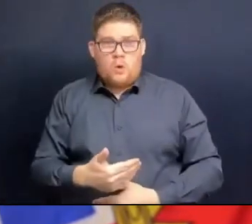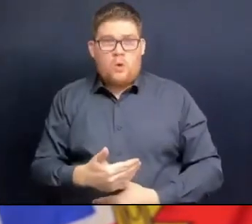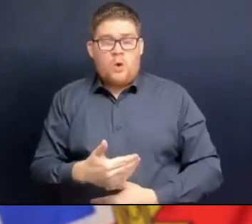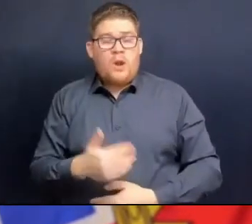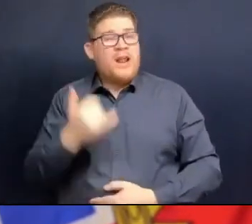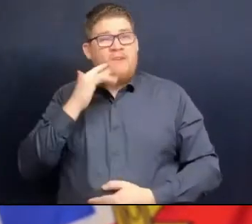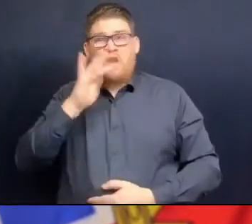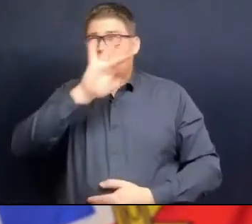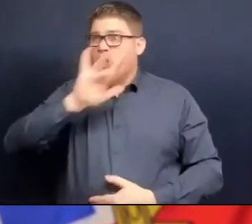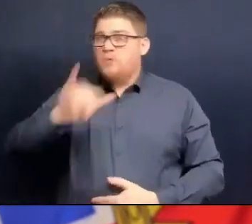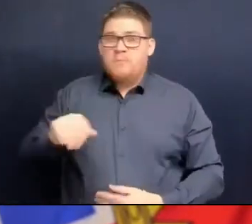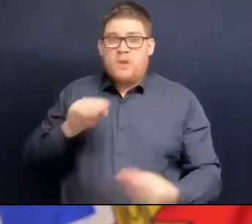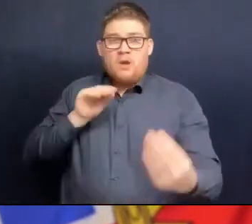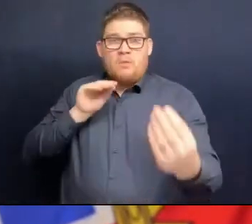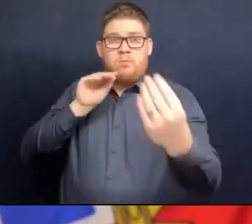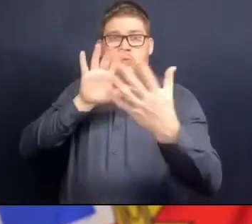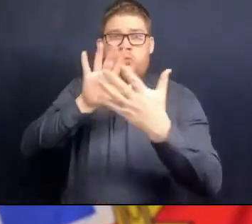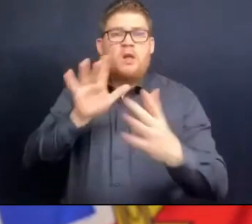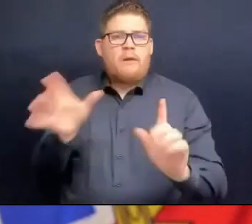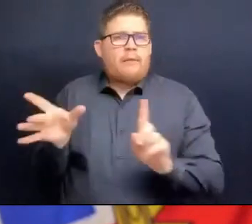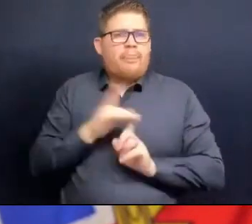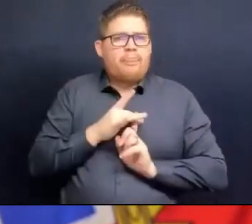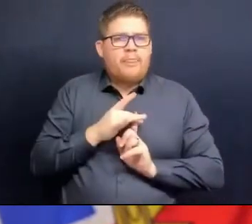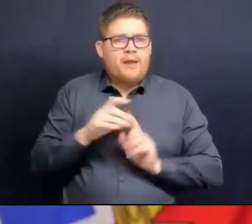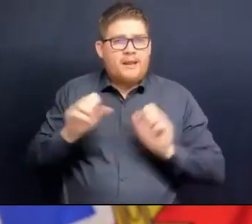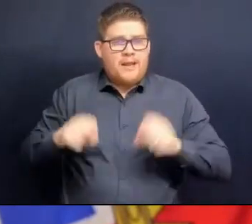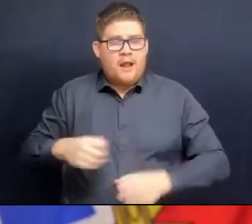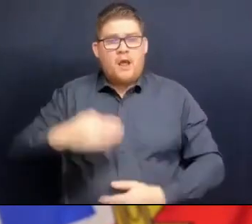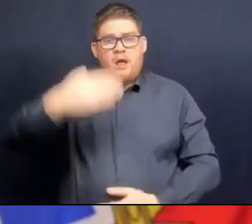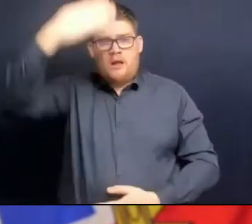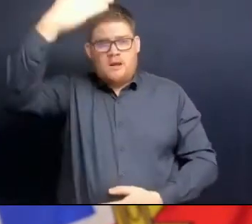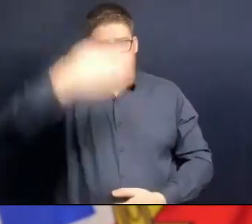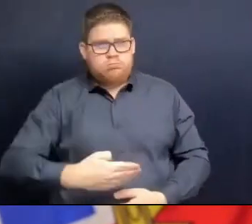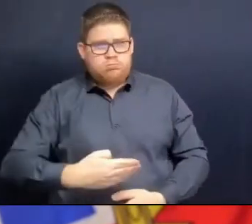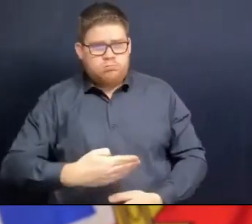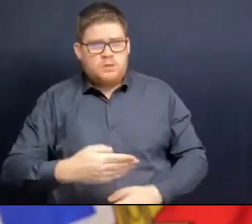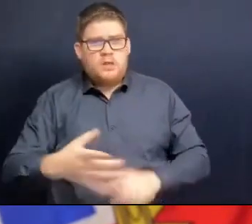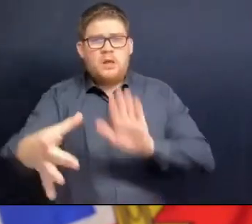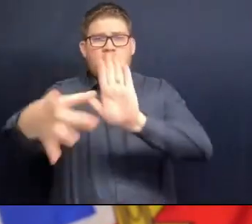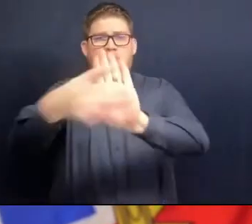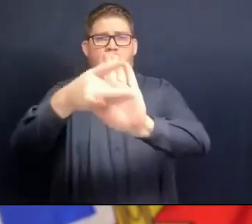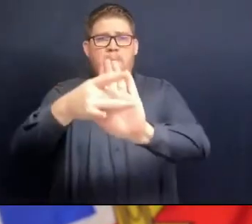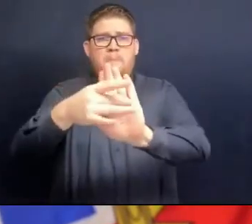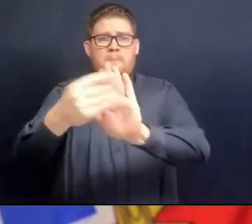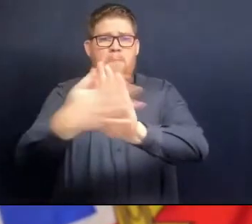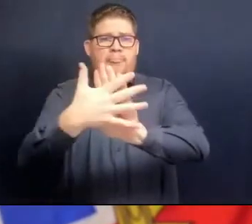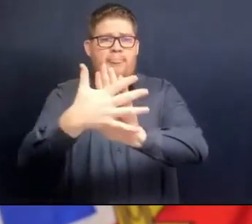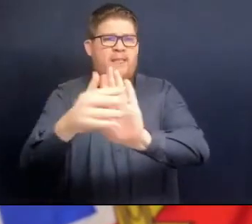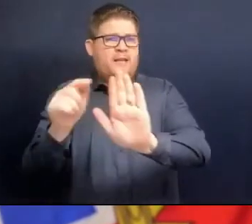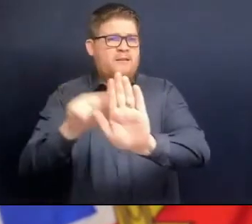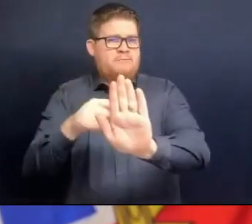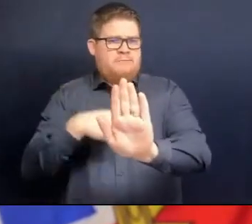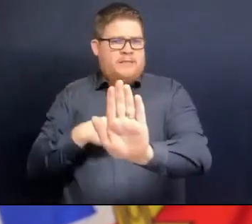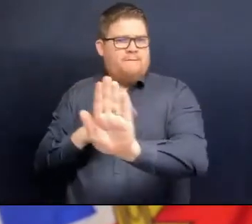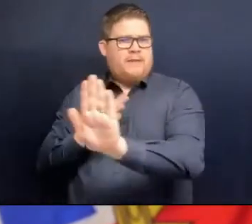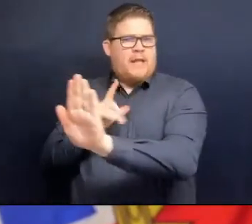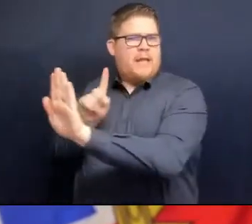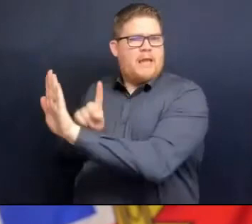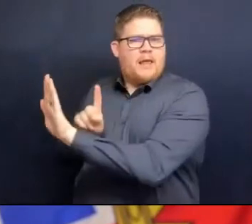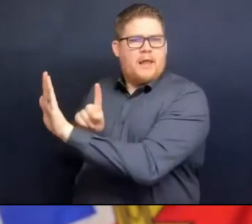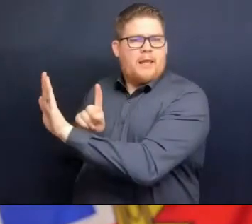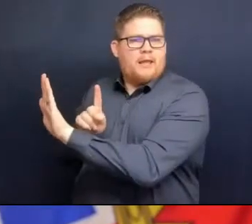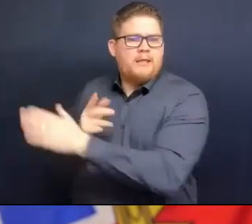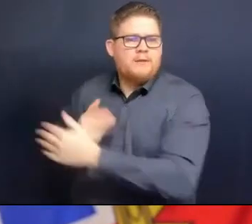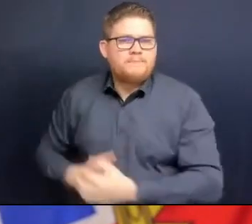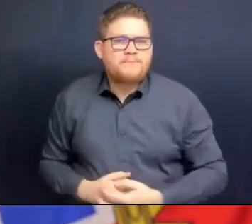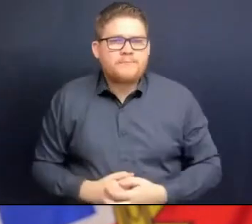likely to be exposed to more of the potentially infectious droplets. And so having a barrier